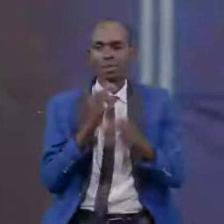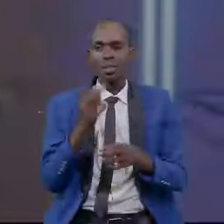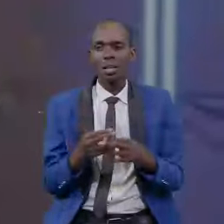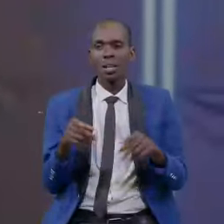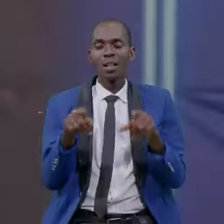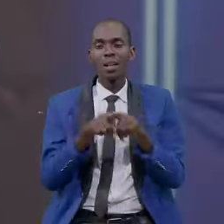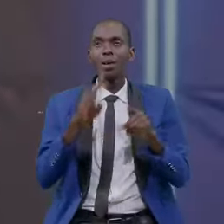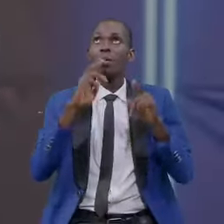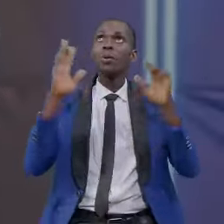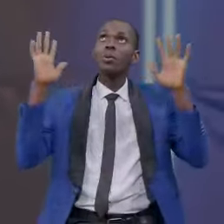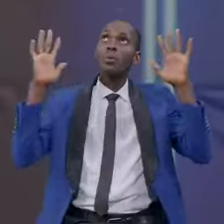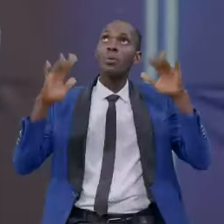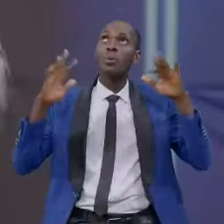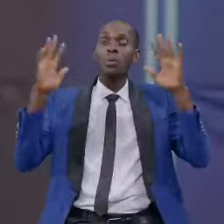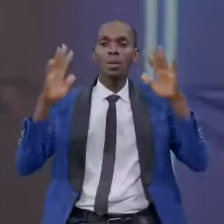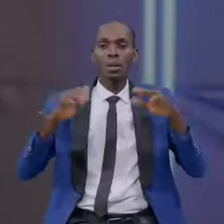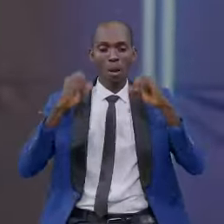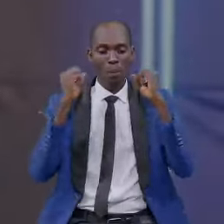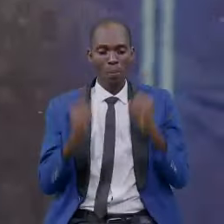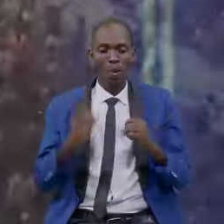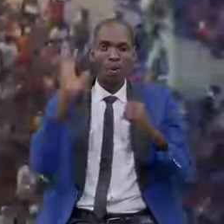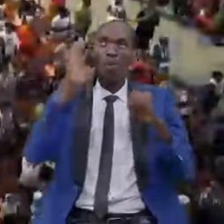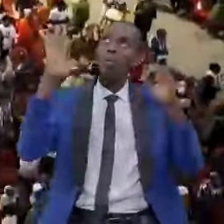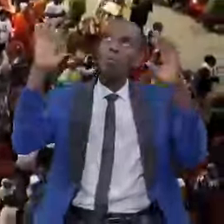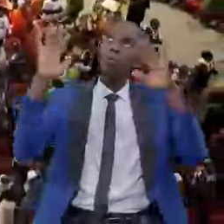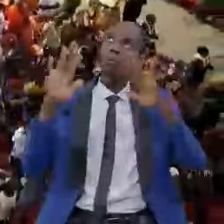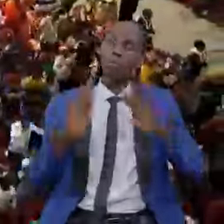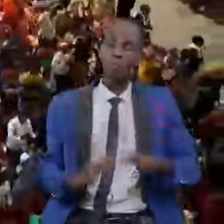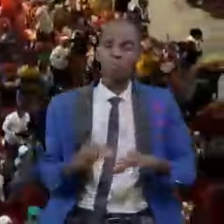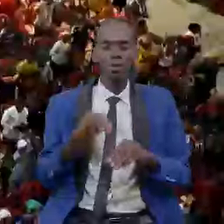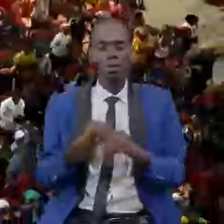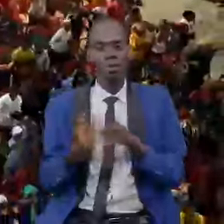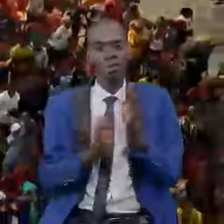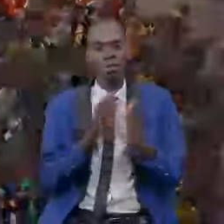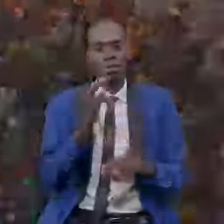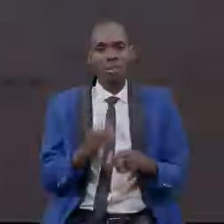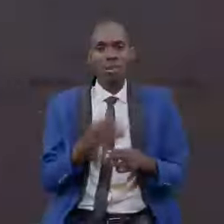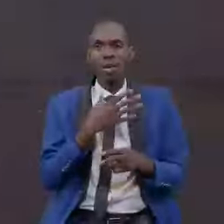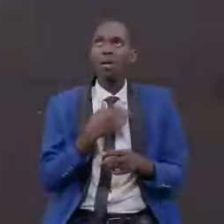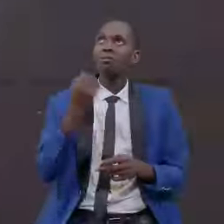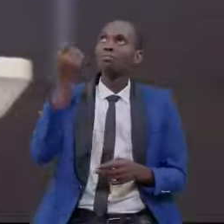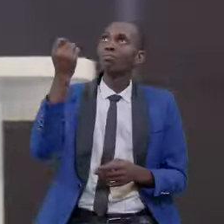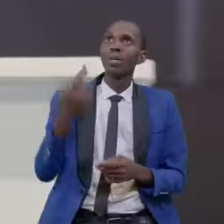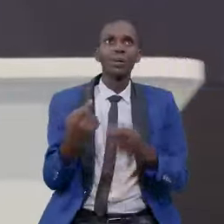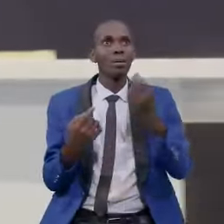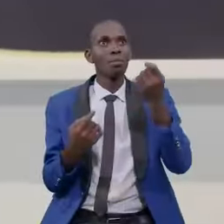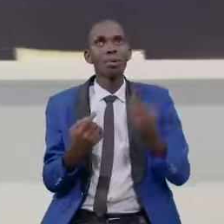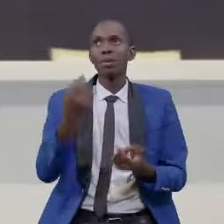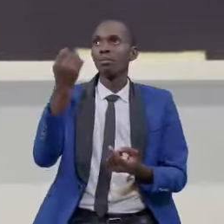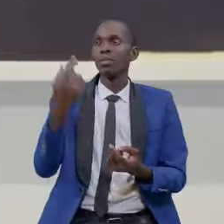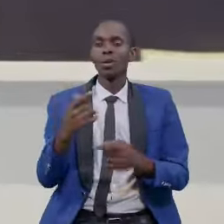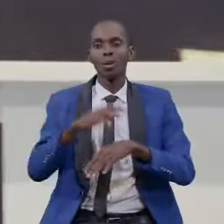rain, power will flow down and drop on